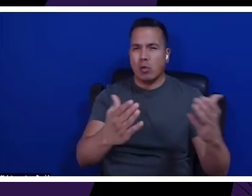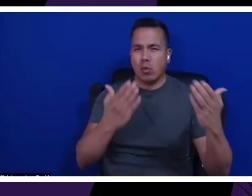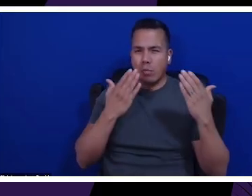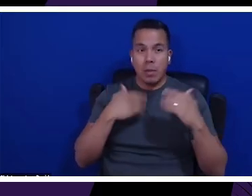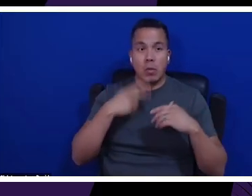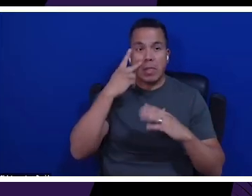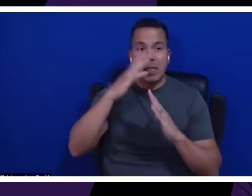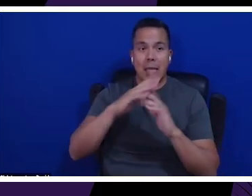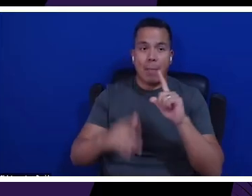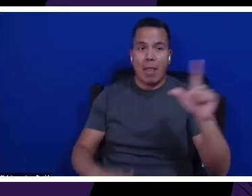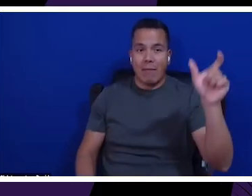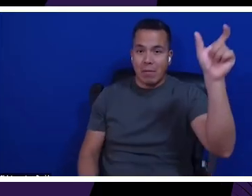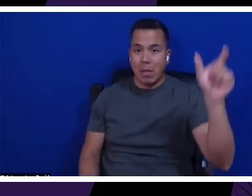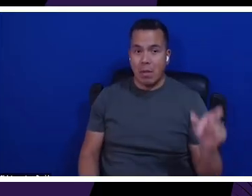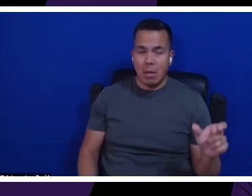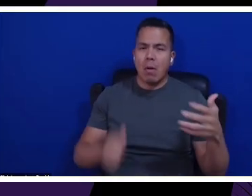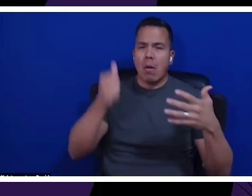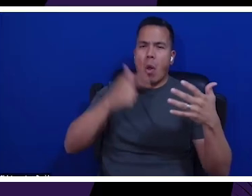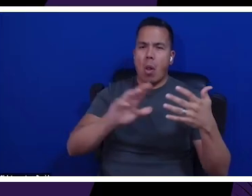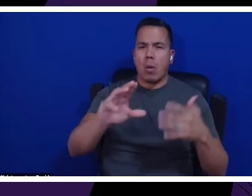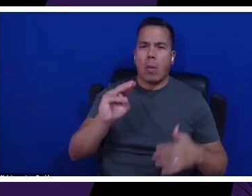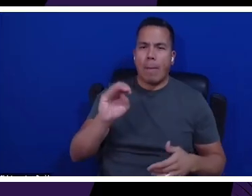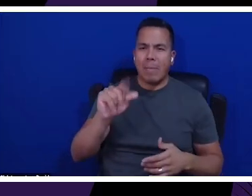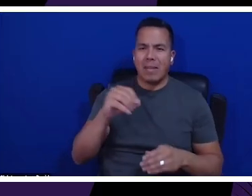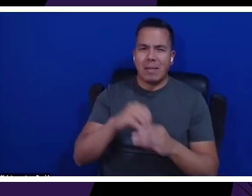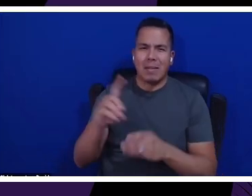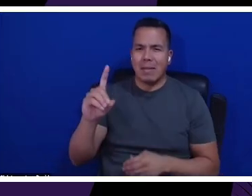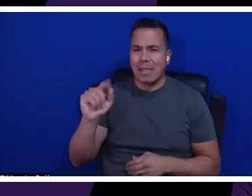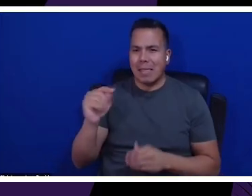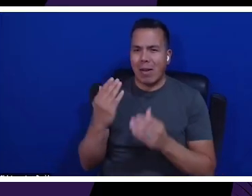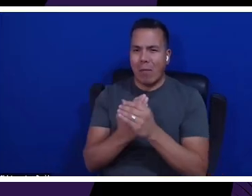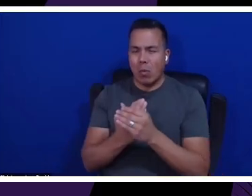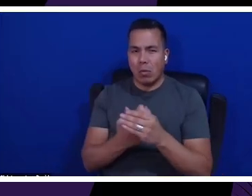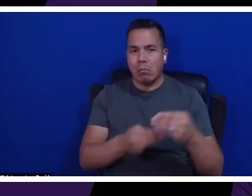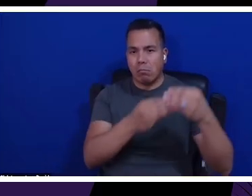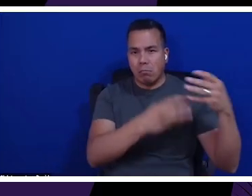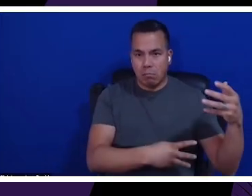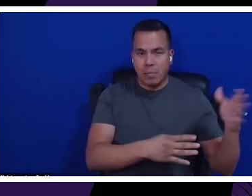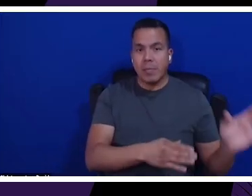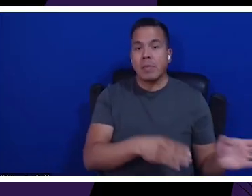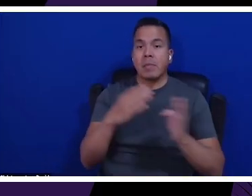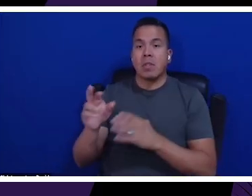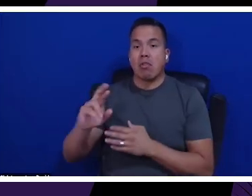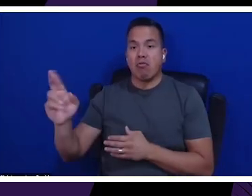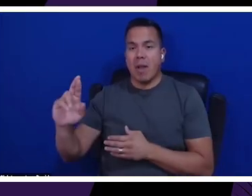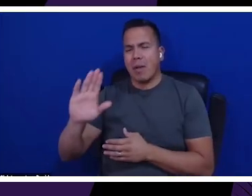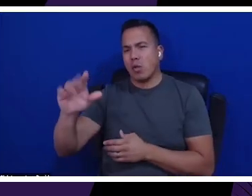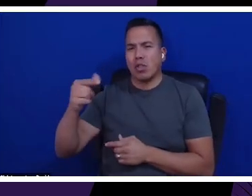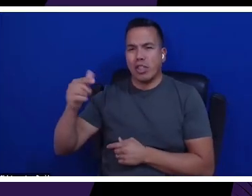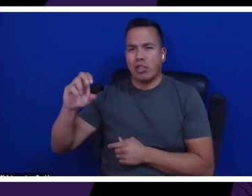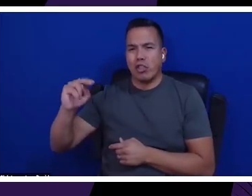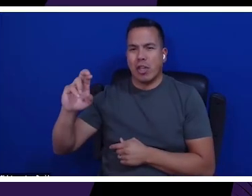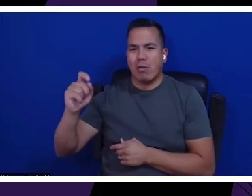all the media you put in the data folder. On the right, you see all the generative content you created.